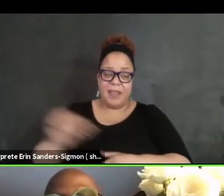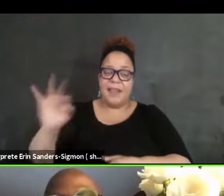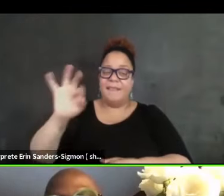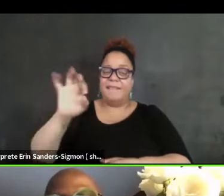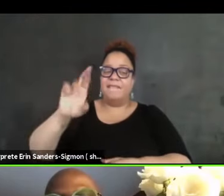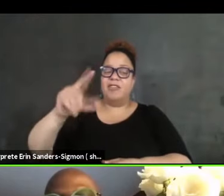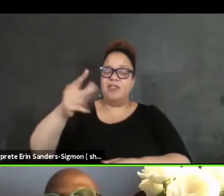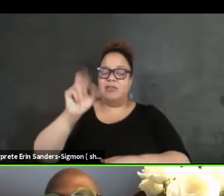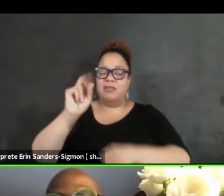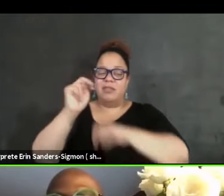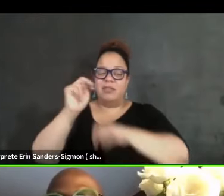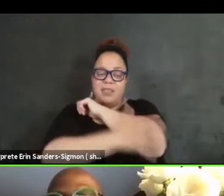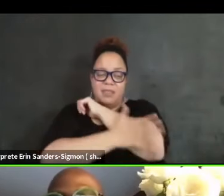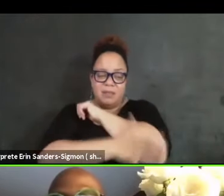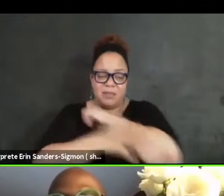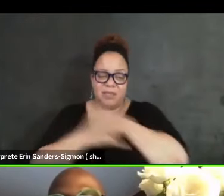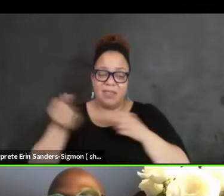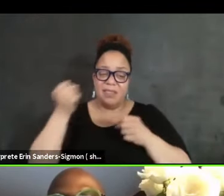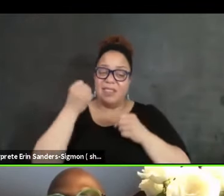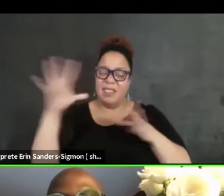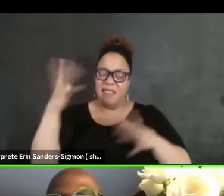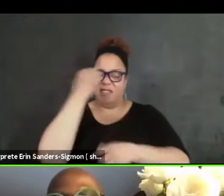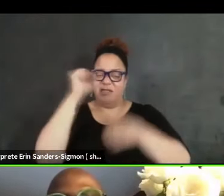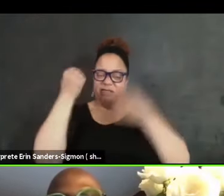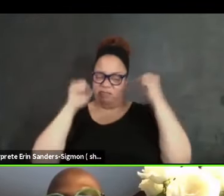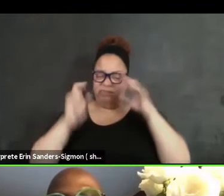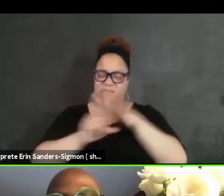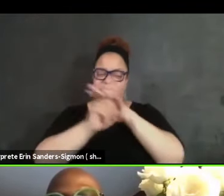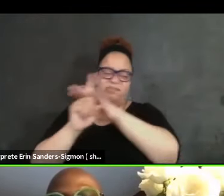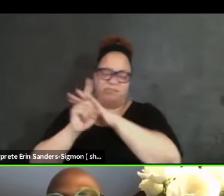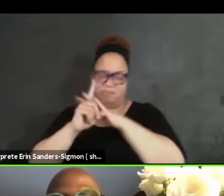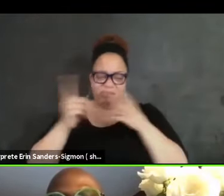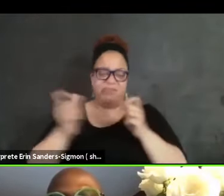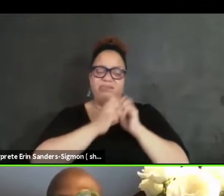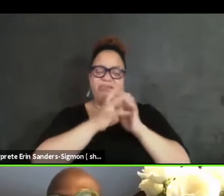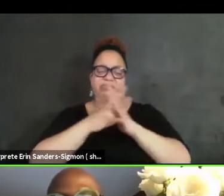movements, riots from the top of the century and riots in